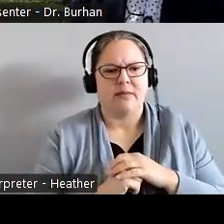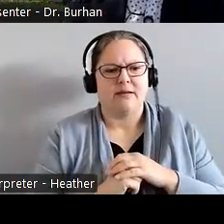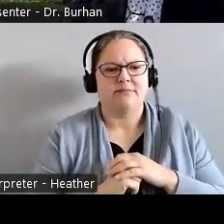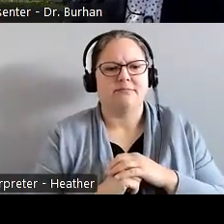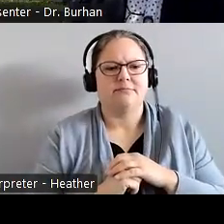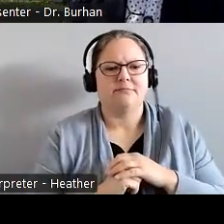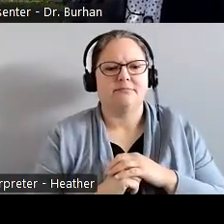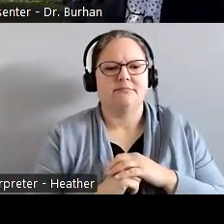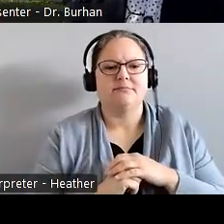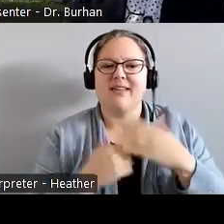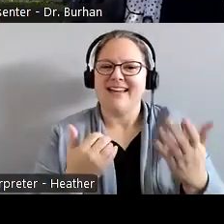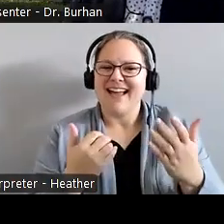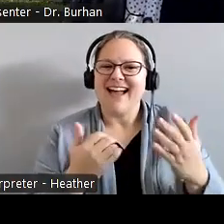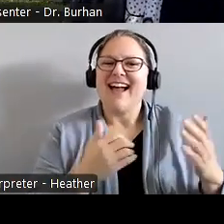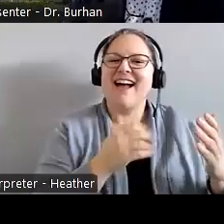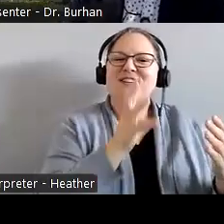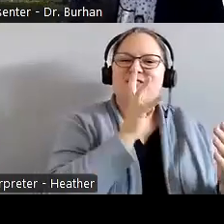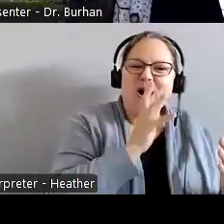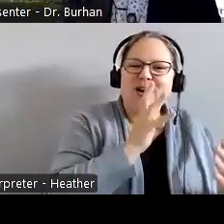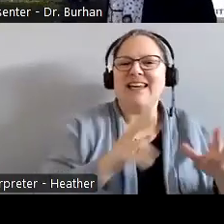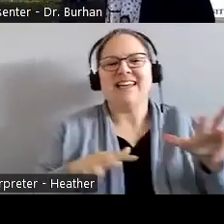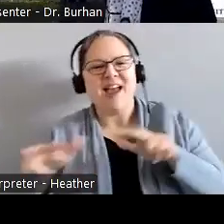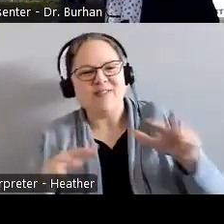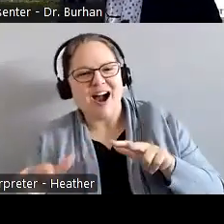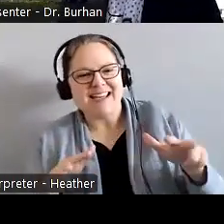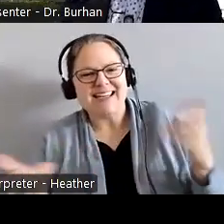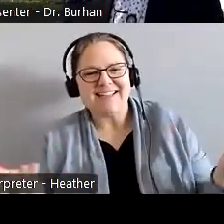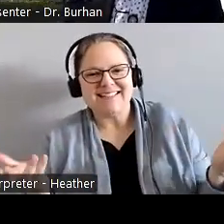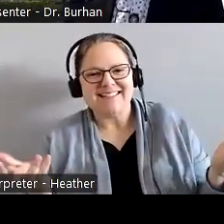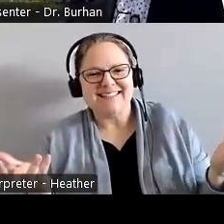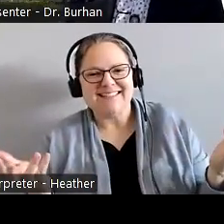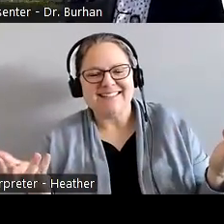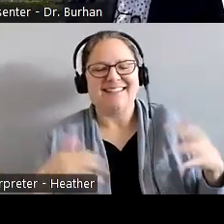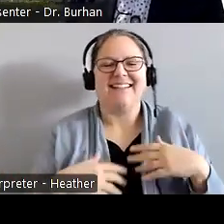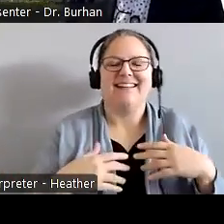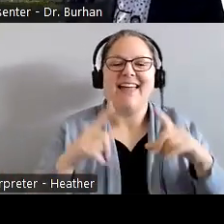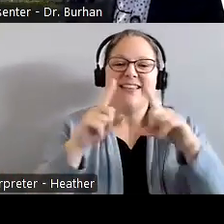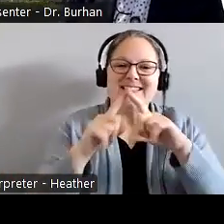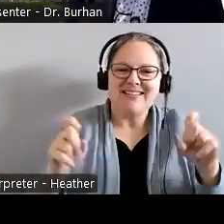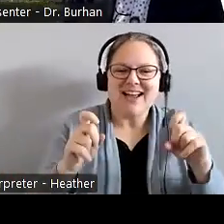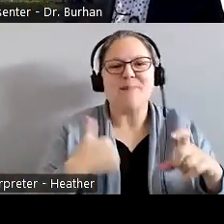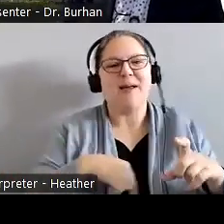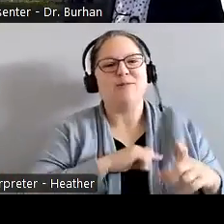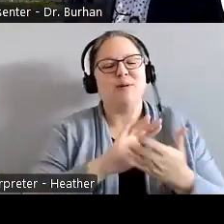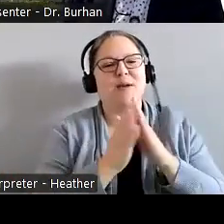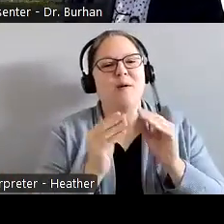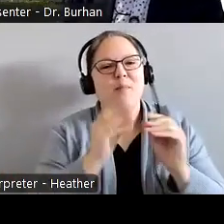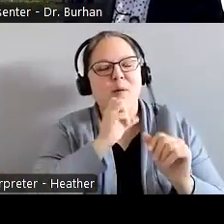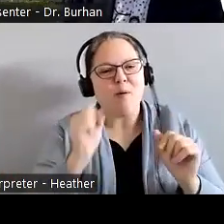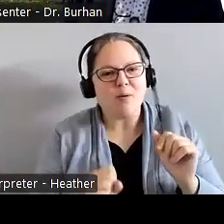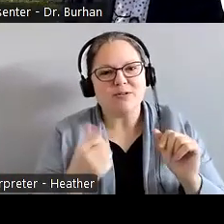field of talking and walking, as you would imagine that as we get older, when